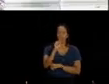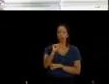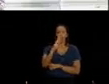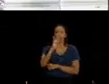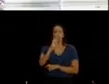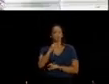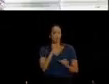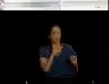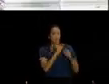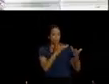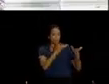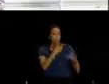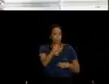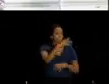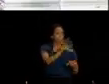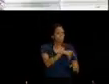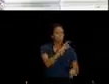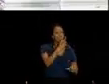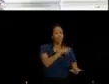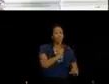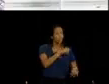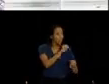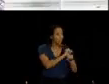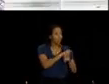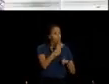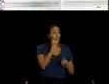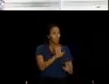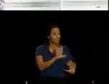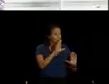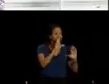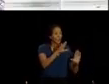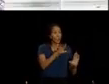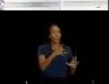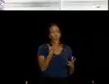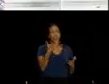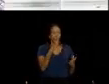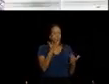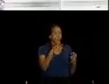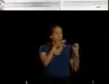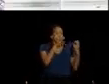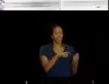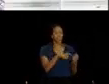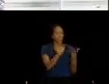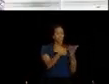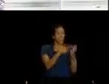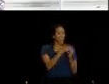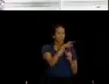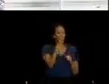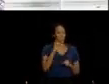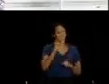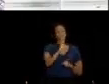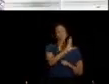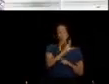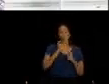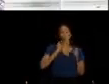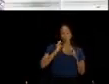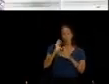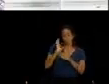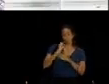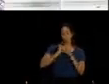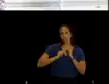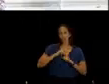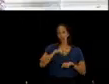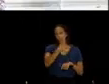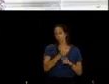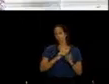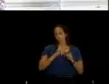like, I love your work, I think it's great, like, I'm excited to talk to you because her documentary came out that year. And one of the first things she